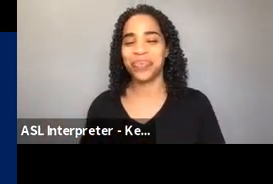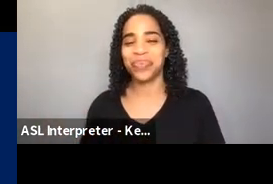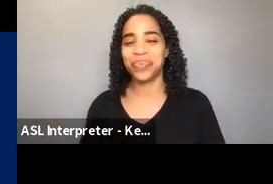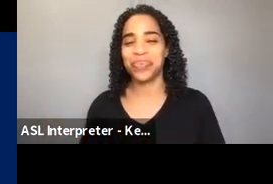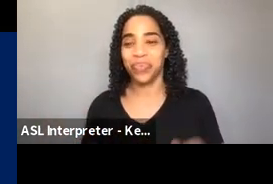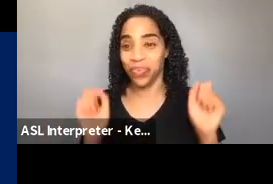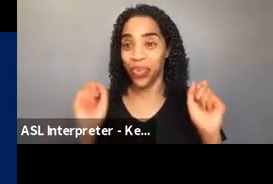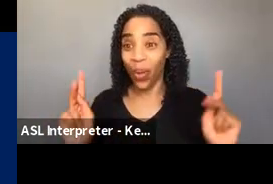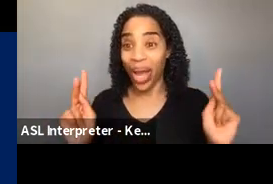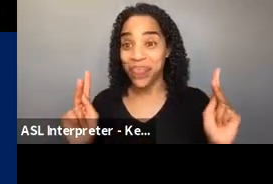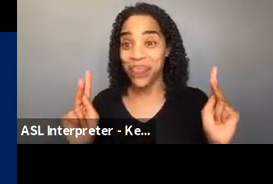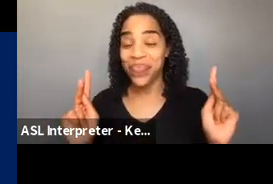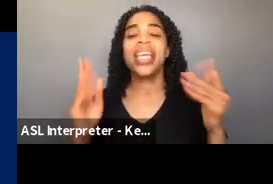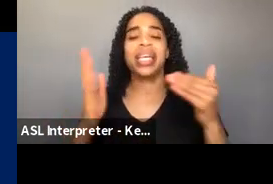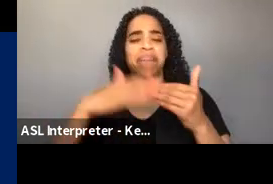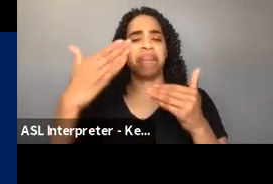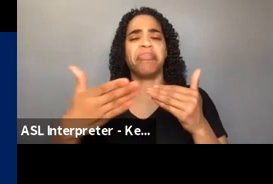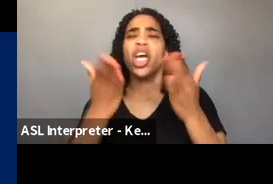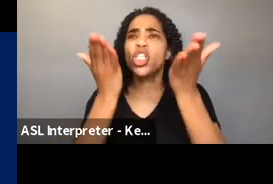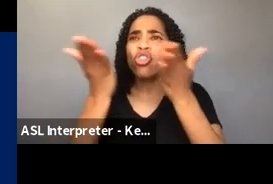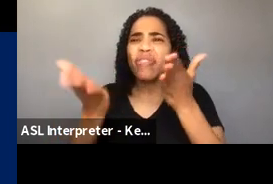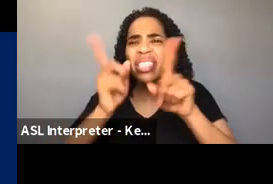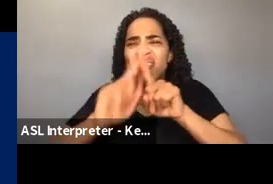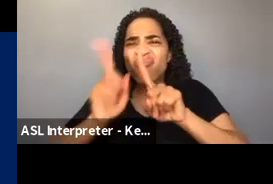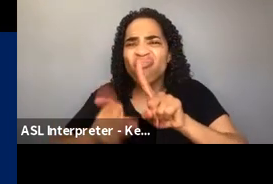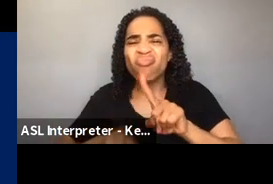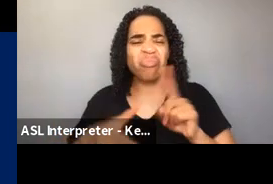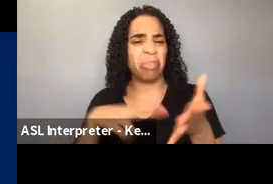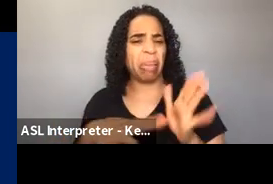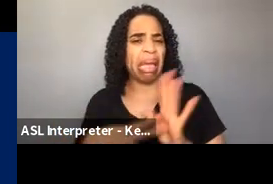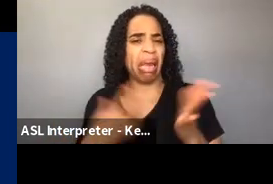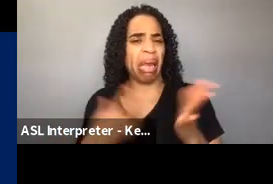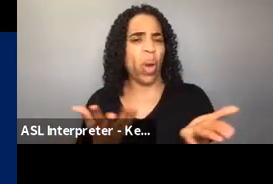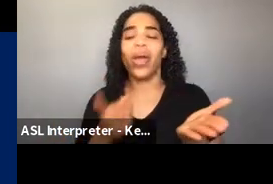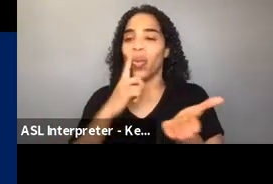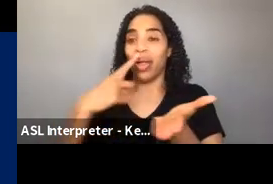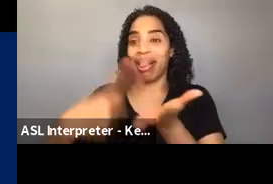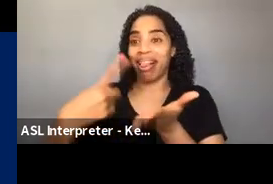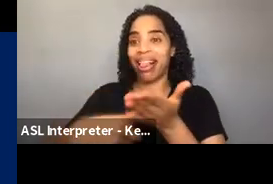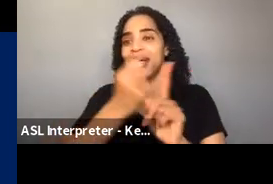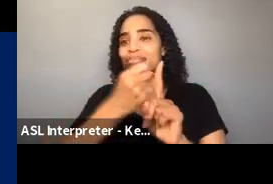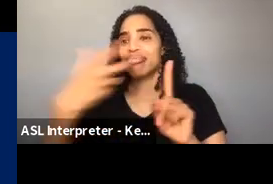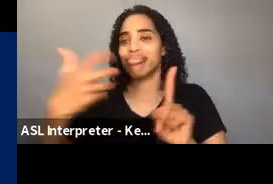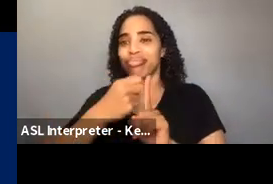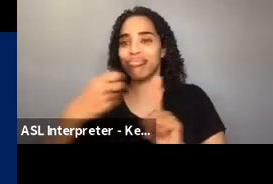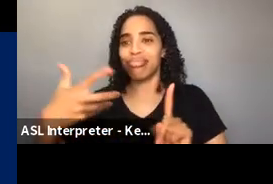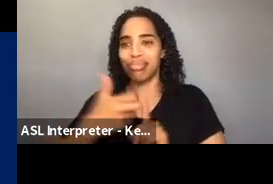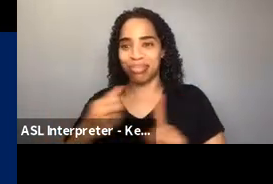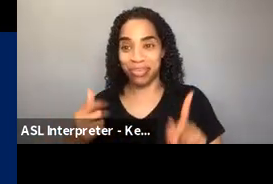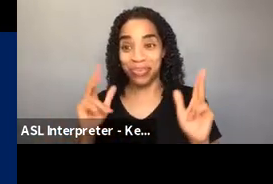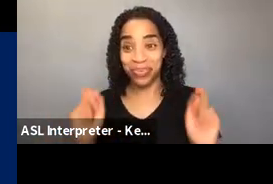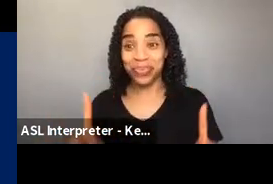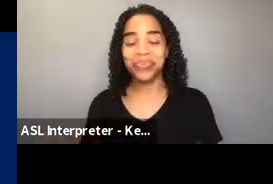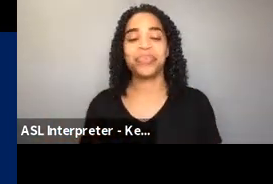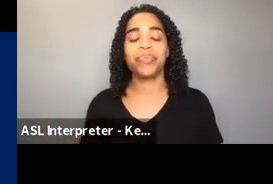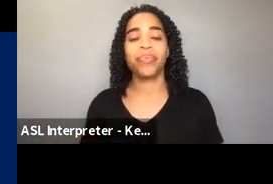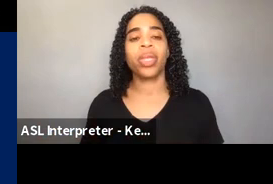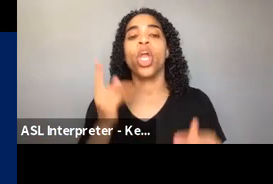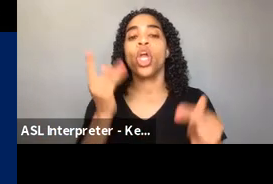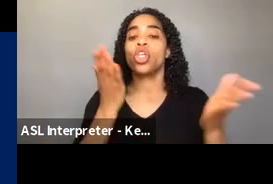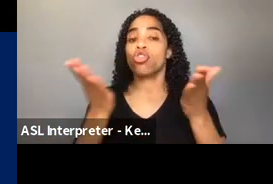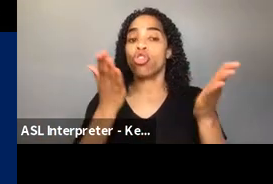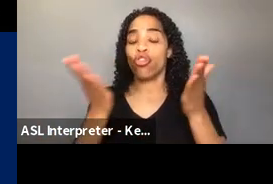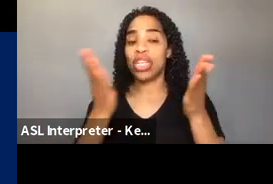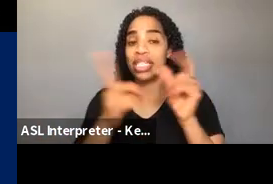Okay, so now let's break down those services a bit and talk a little bit about each one of them. And the service definitions for